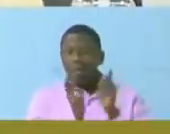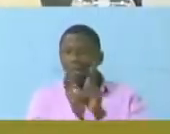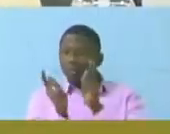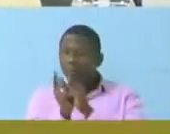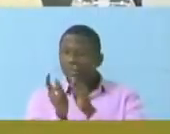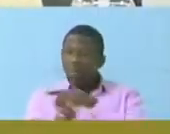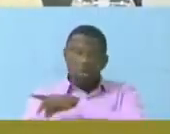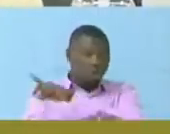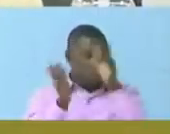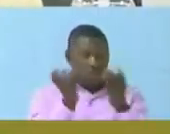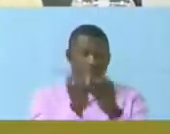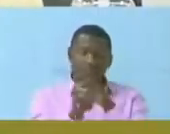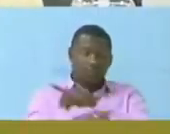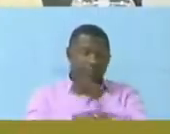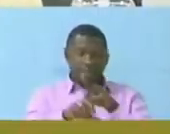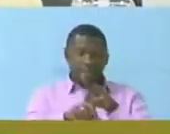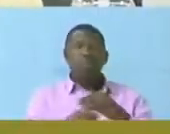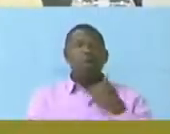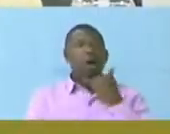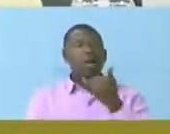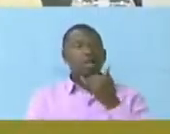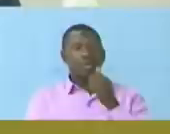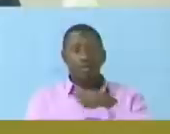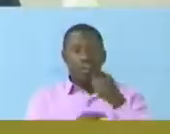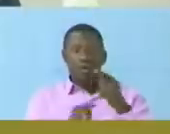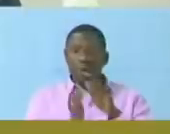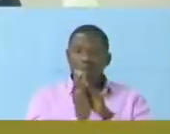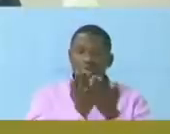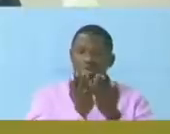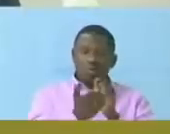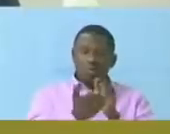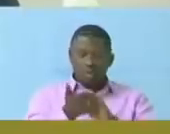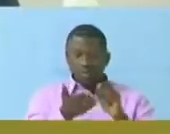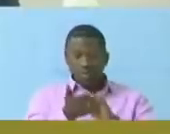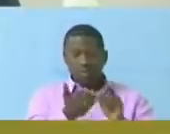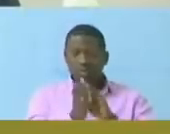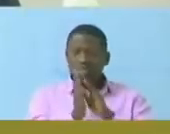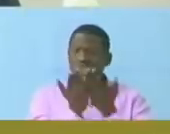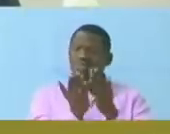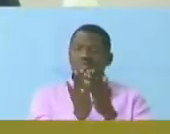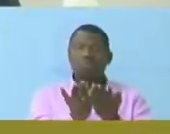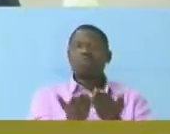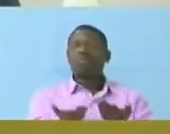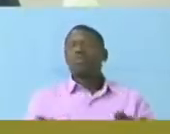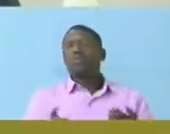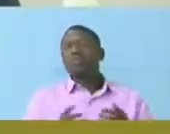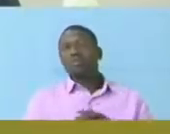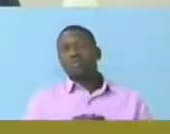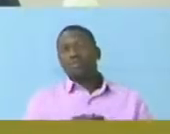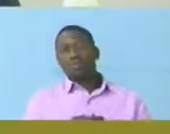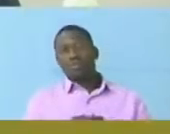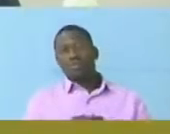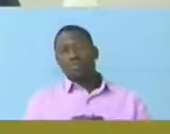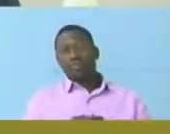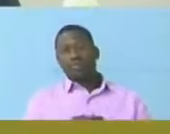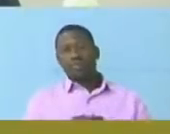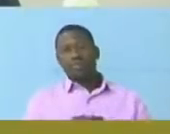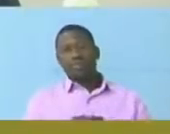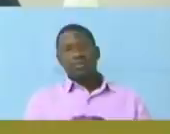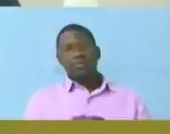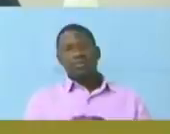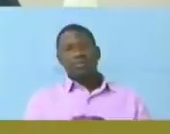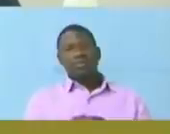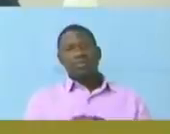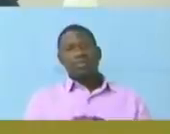diaries of that. wani interjele wala seke Amnesty International